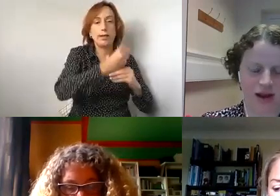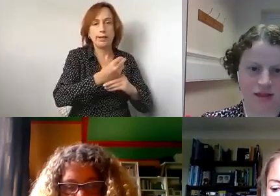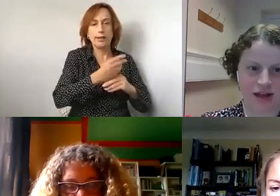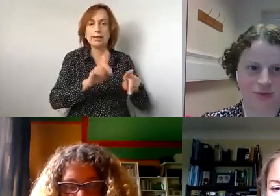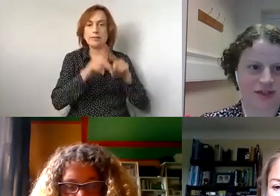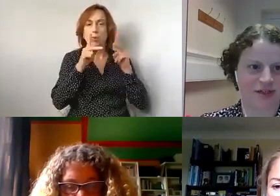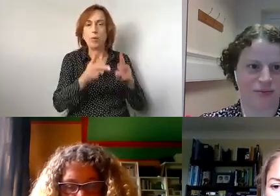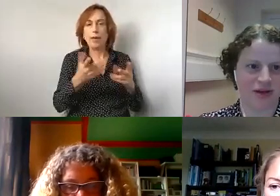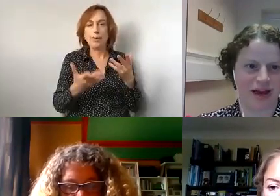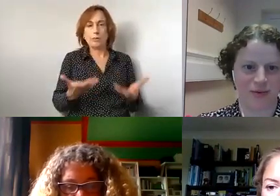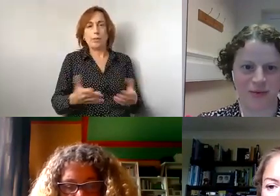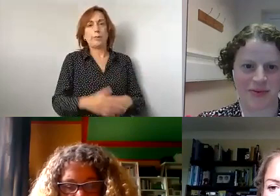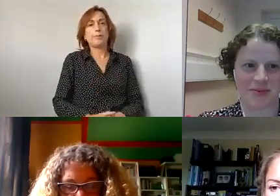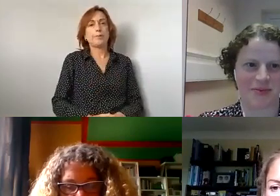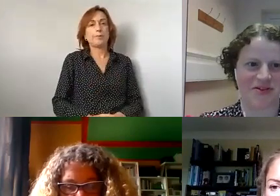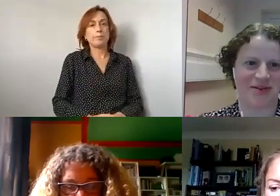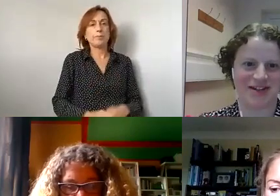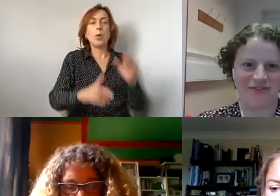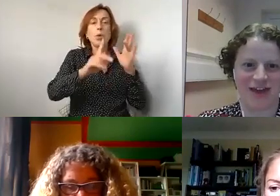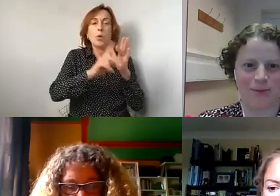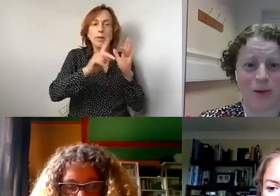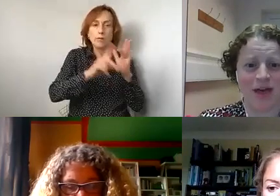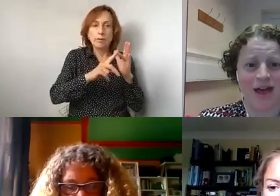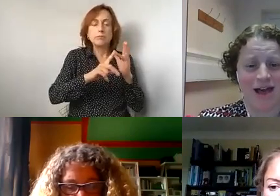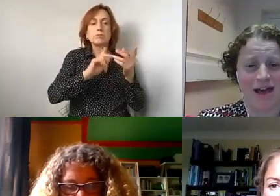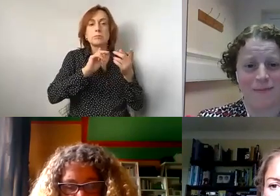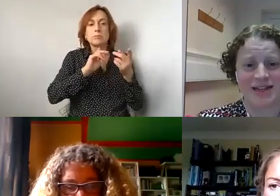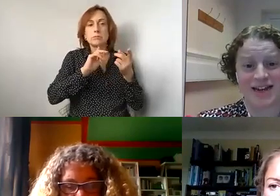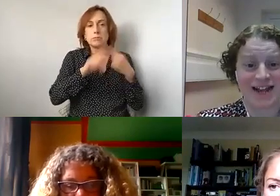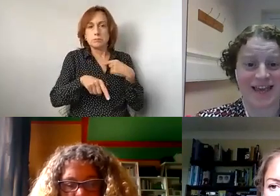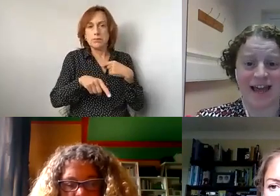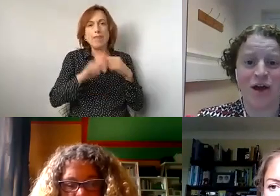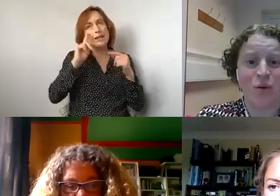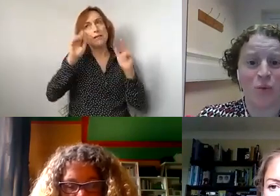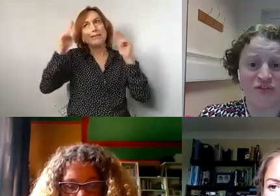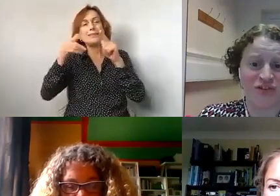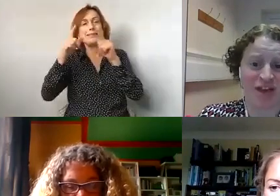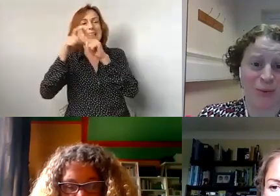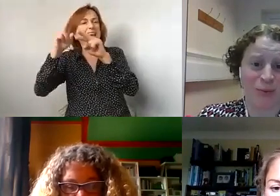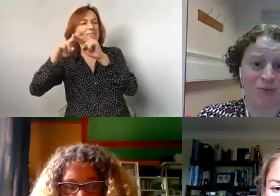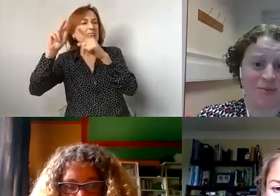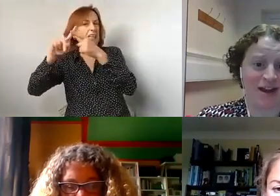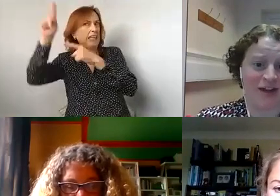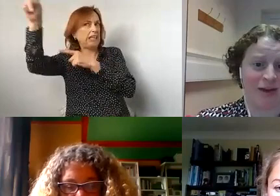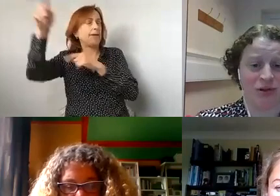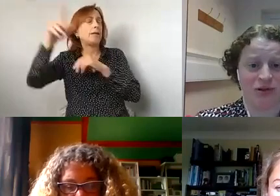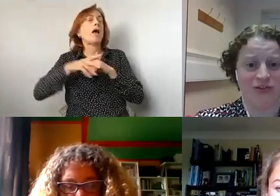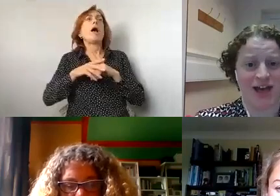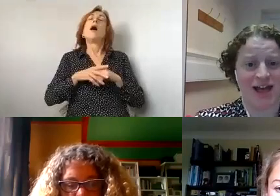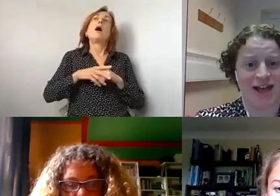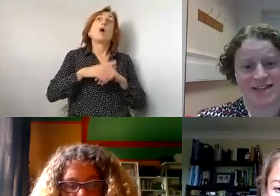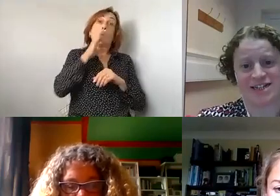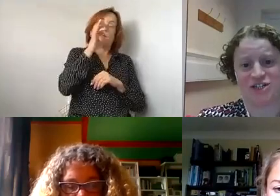So the next question, again, will probably be more aimed at DfE, but basically asking what funding will be made available